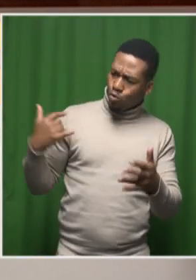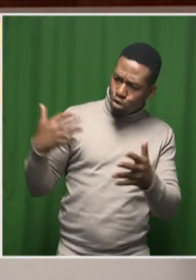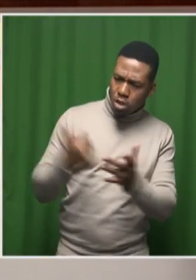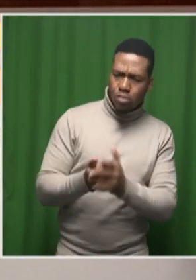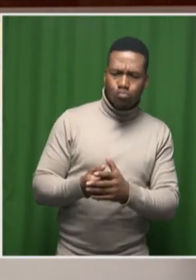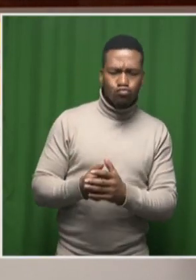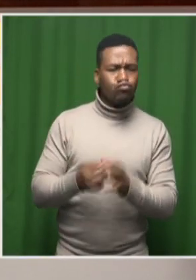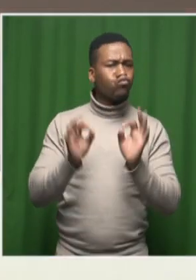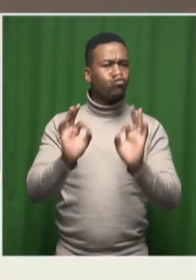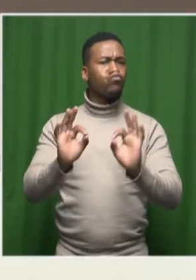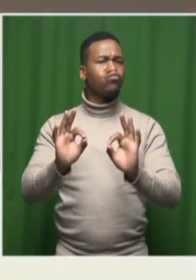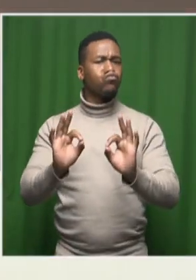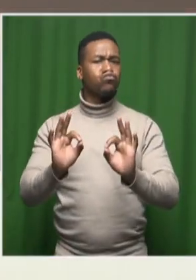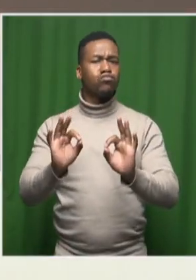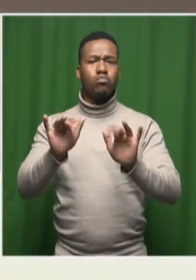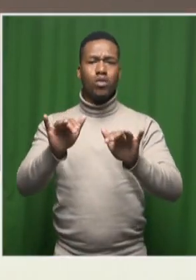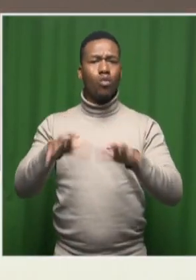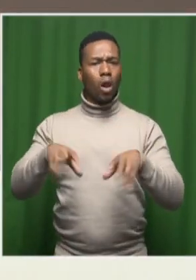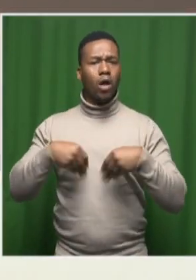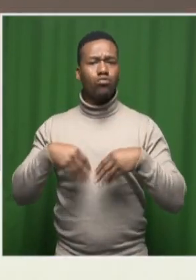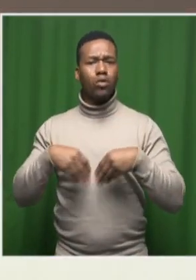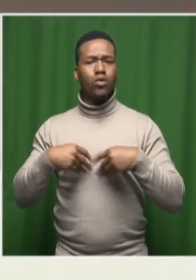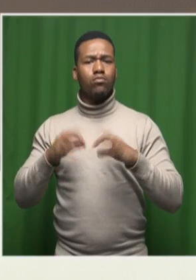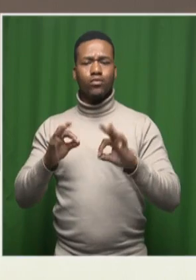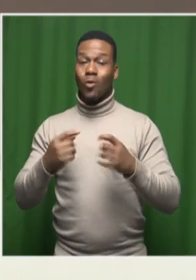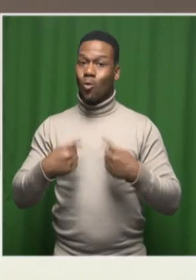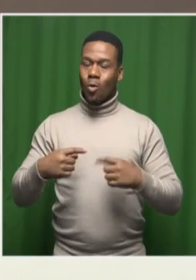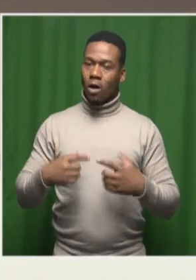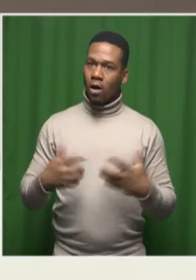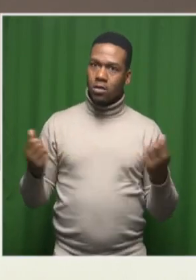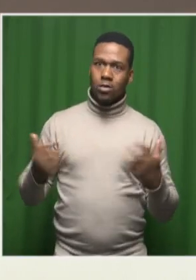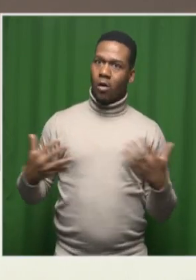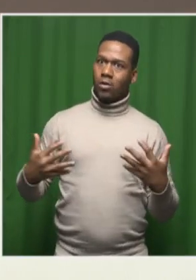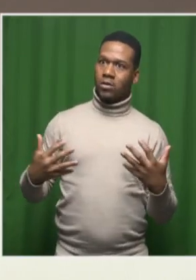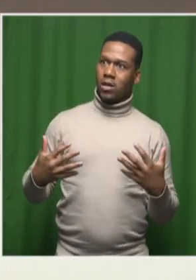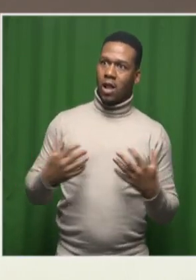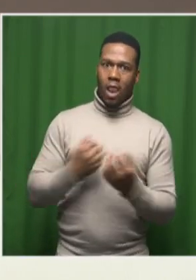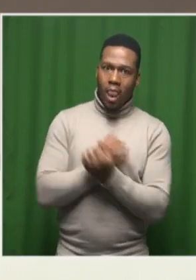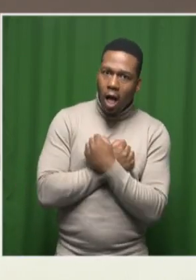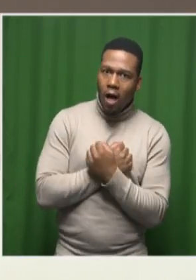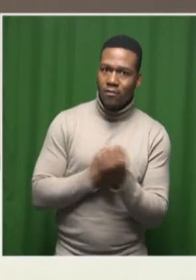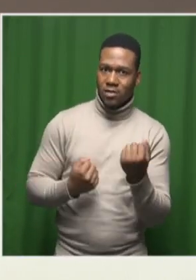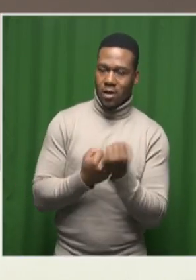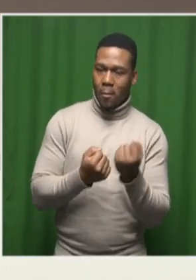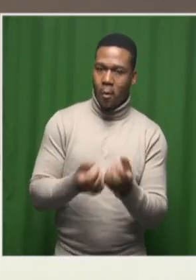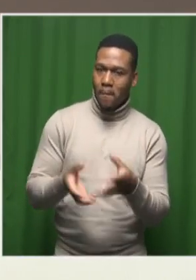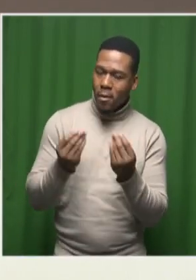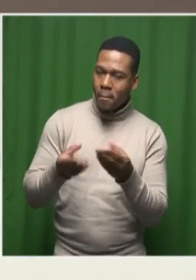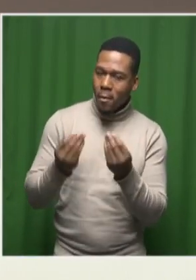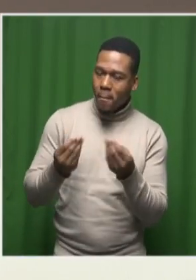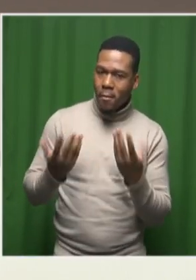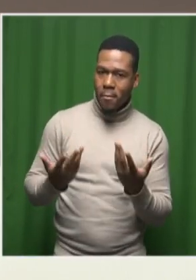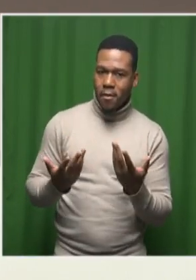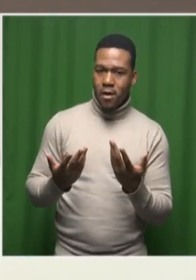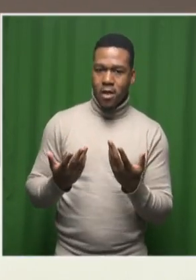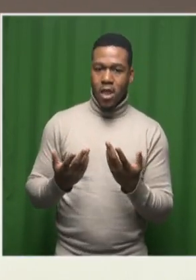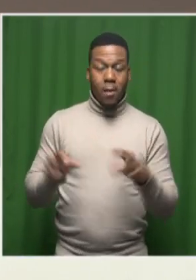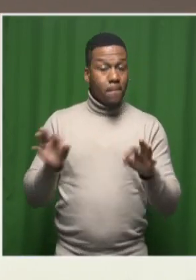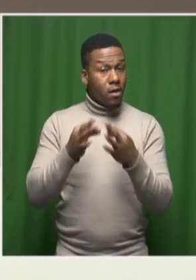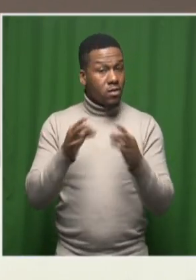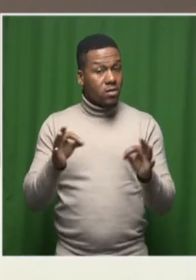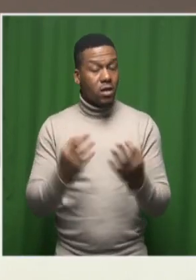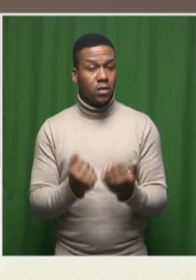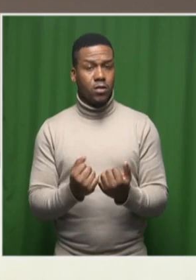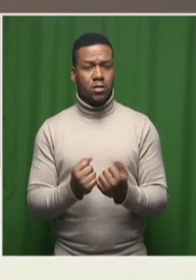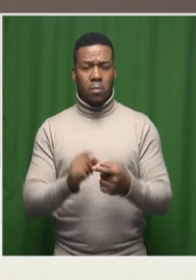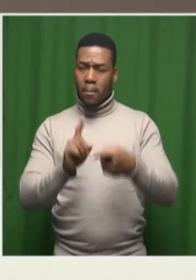and we're overwhelmed by the love and the support that we've had. And as Heemal was saying, the message is so positive. Yes,